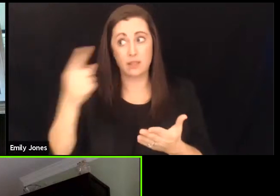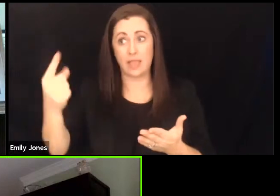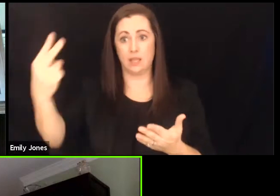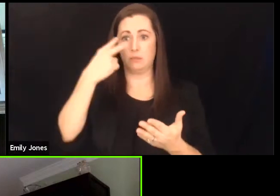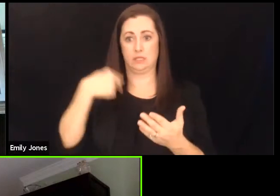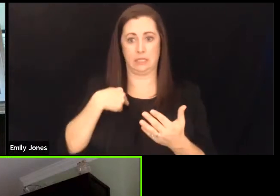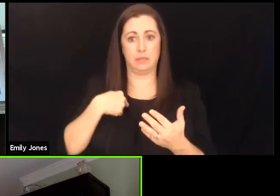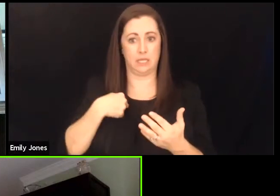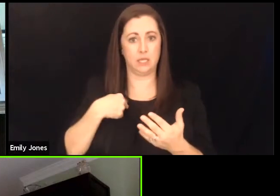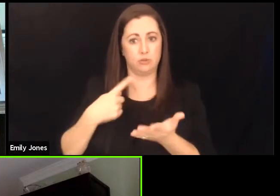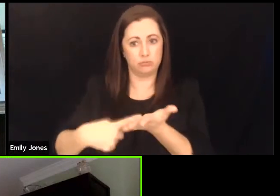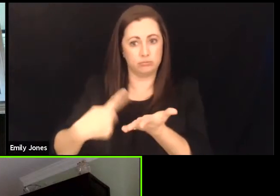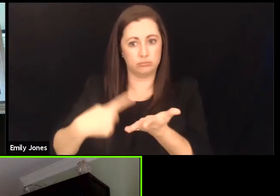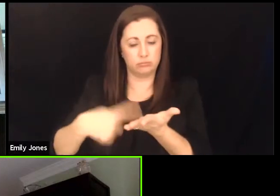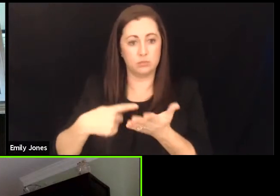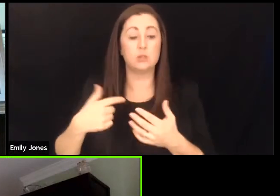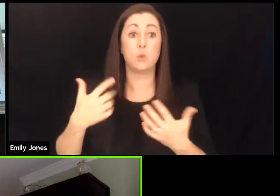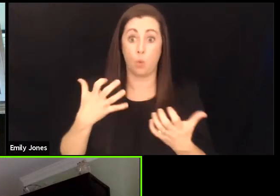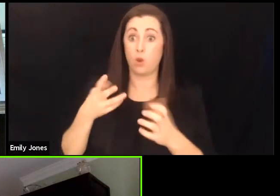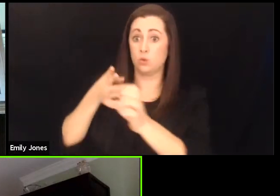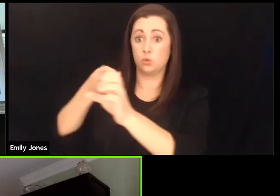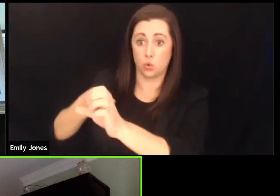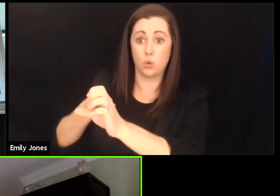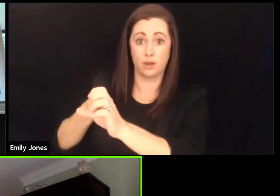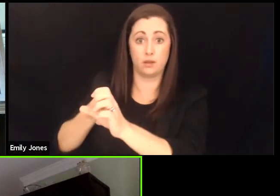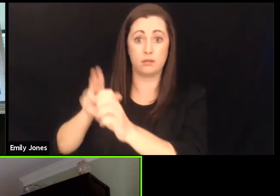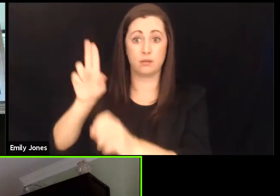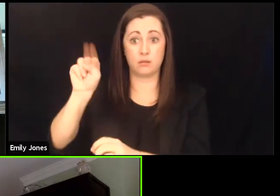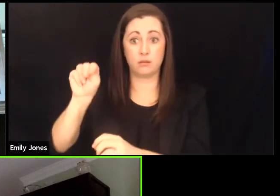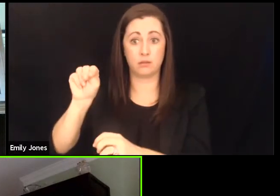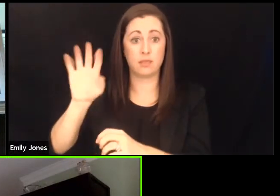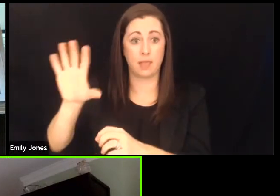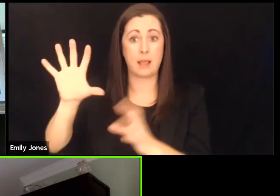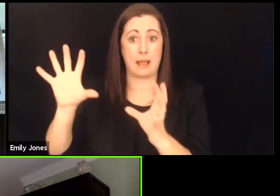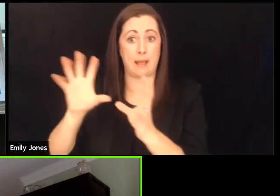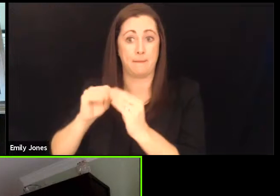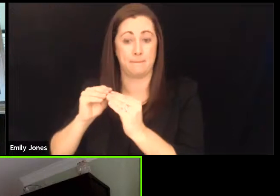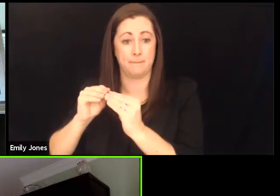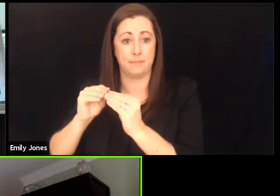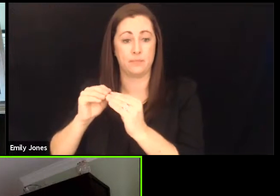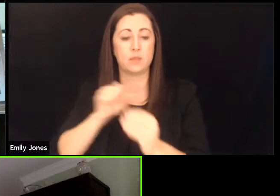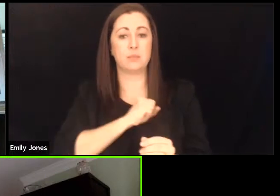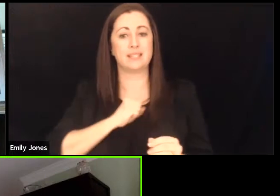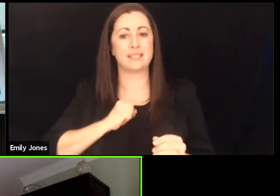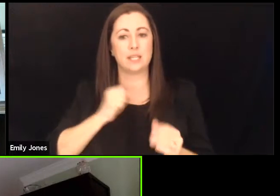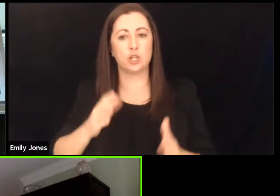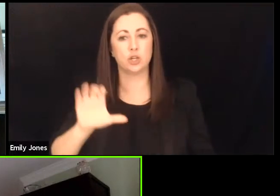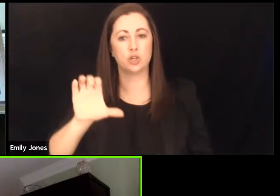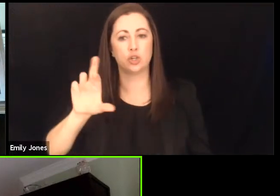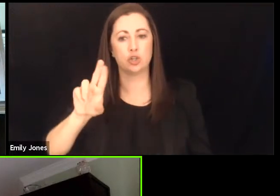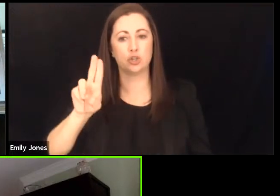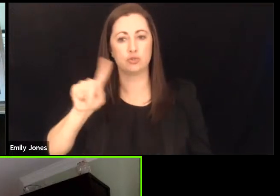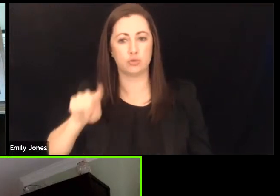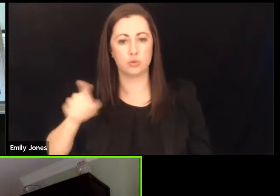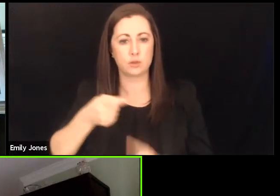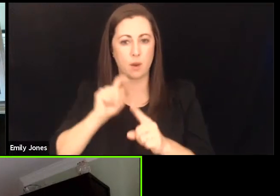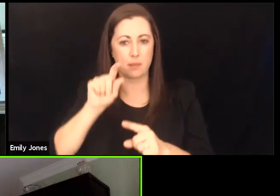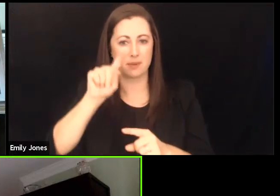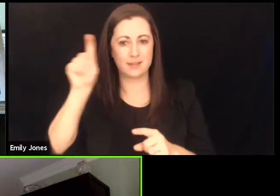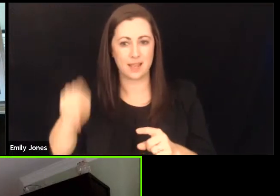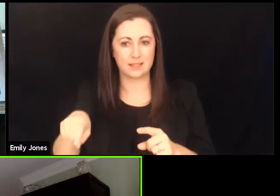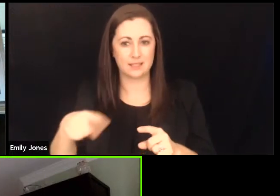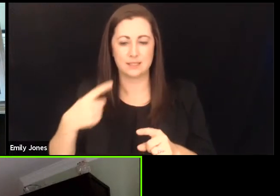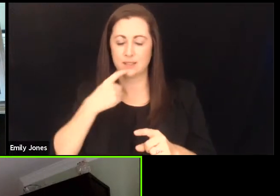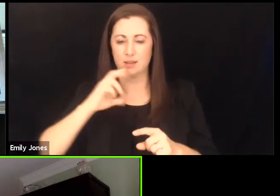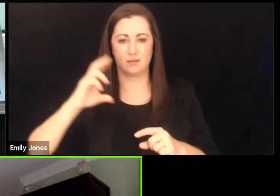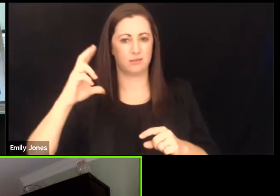Mm-hmm. So we wanted to join. But by then, Senator Cruz from Texas had come in and railed against